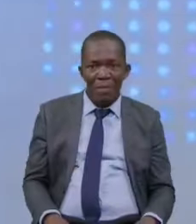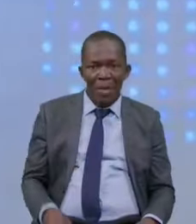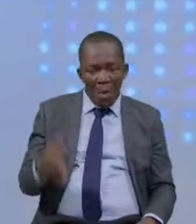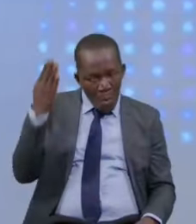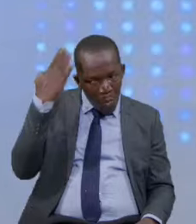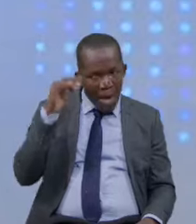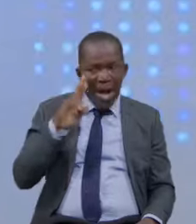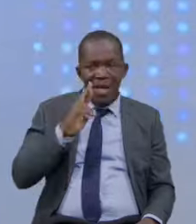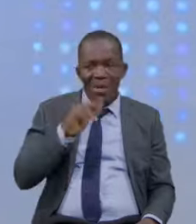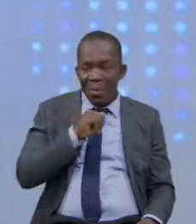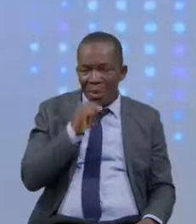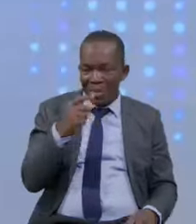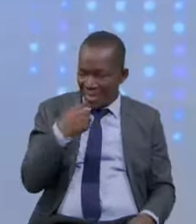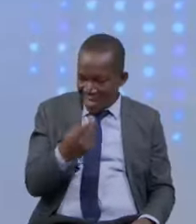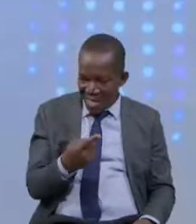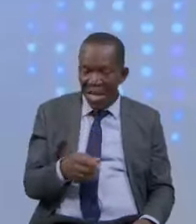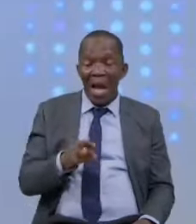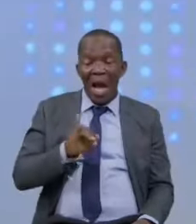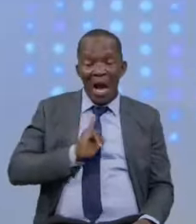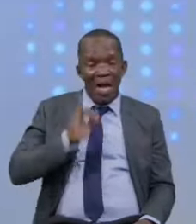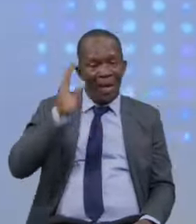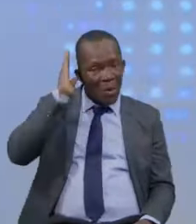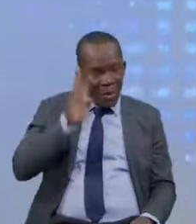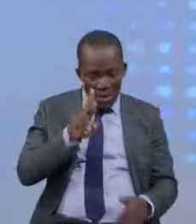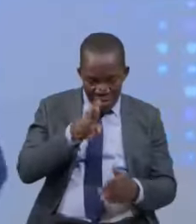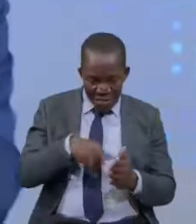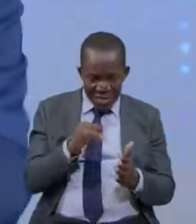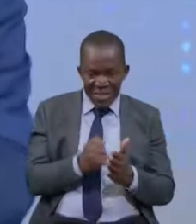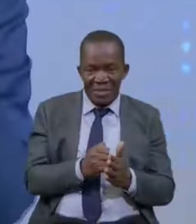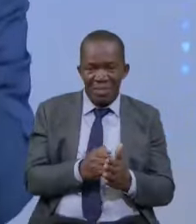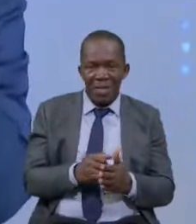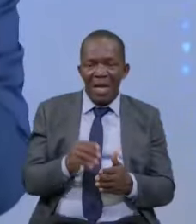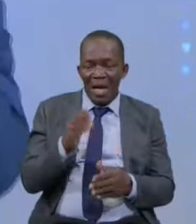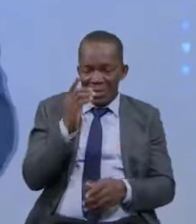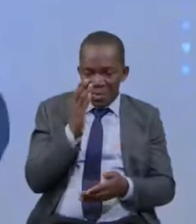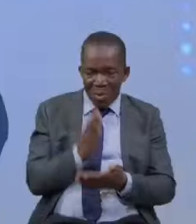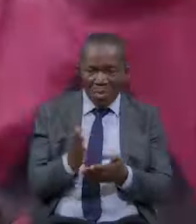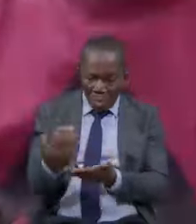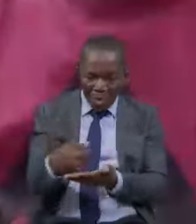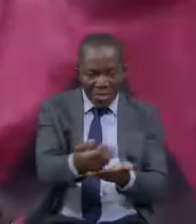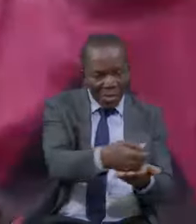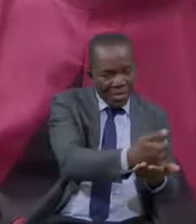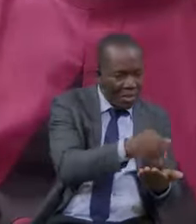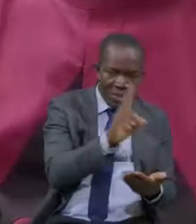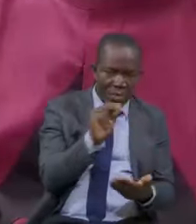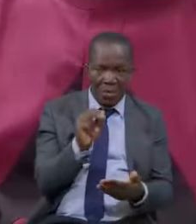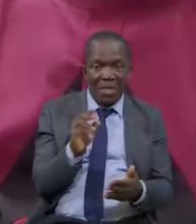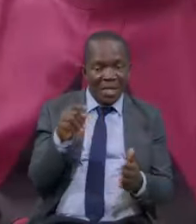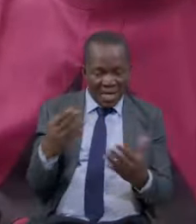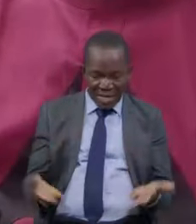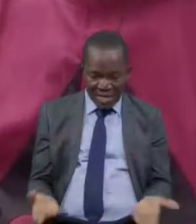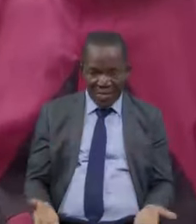reading? Why do you just collect and collect and collect? And here we are today again. Power is coming to